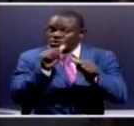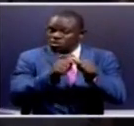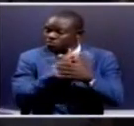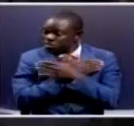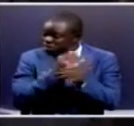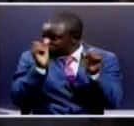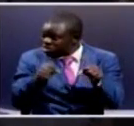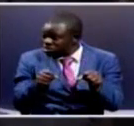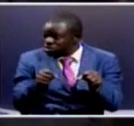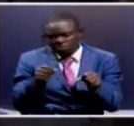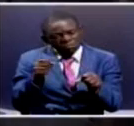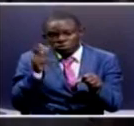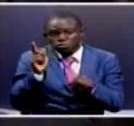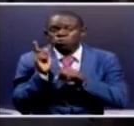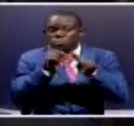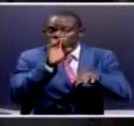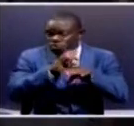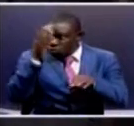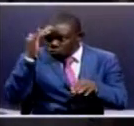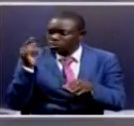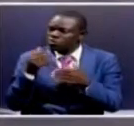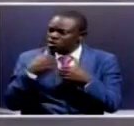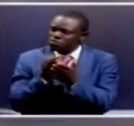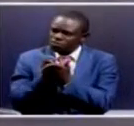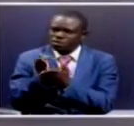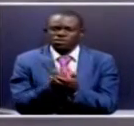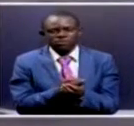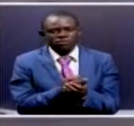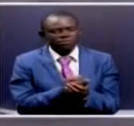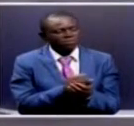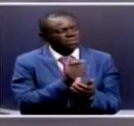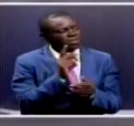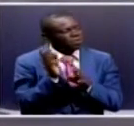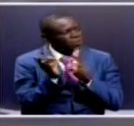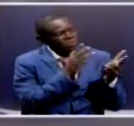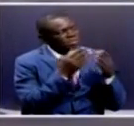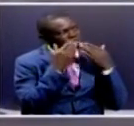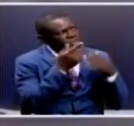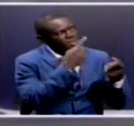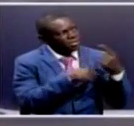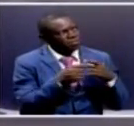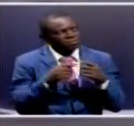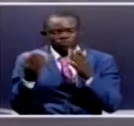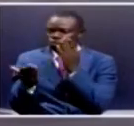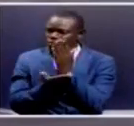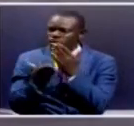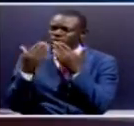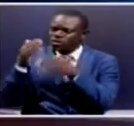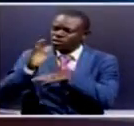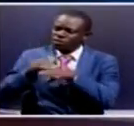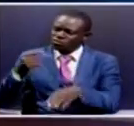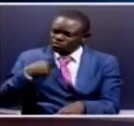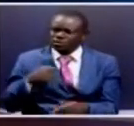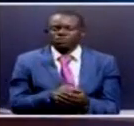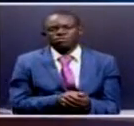hope that tomorrow will be better than today. Mr. Kabimba, thank you for your time. Welcome. Thanks for inviting me. You've been